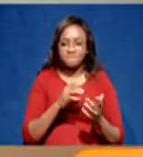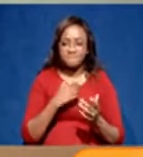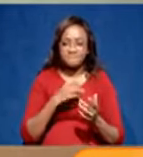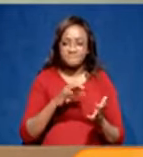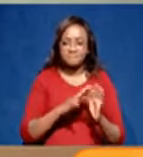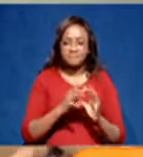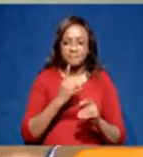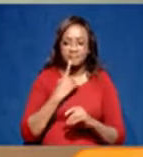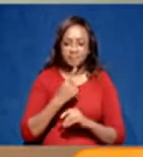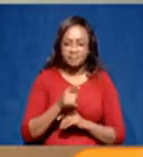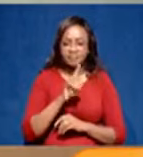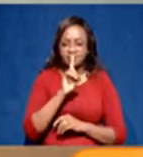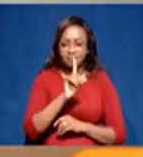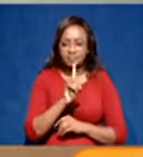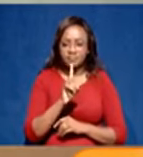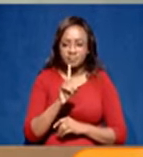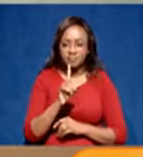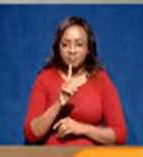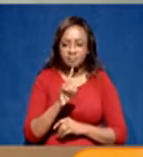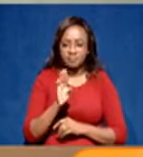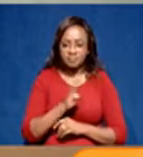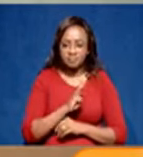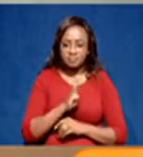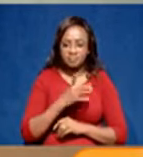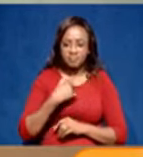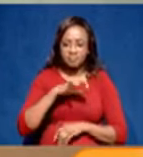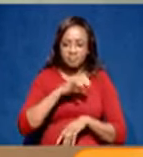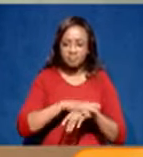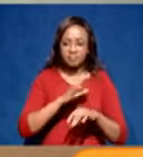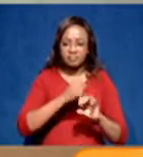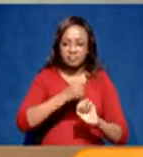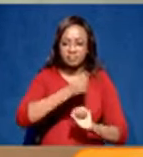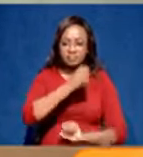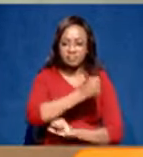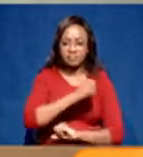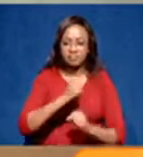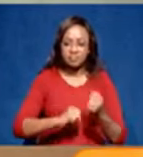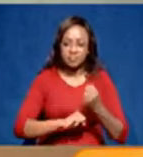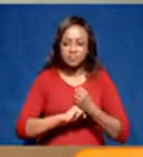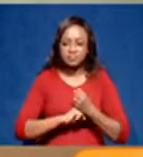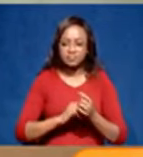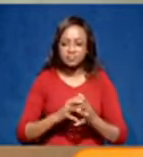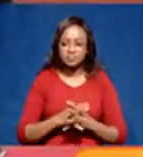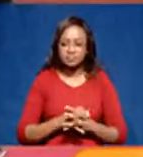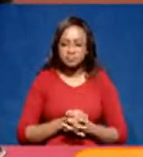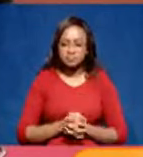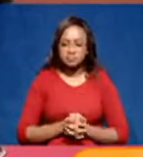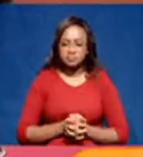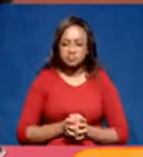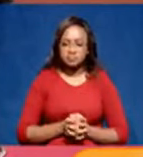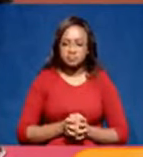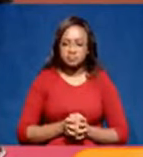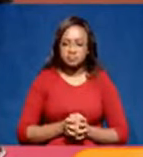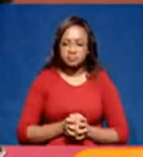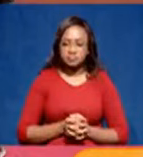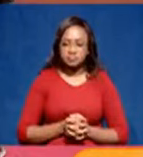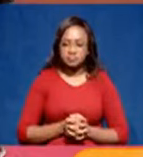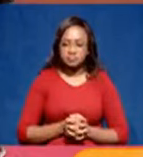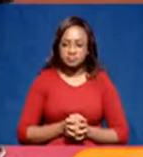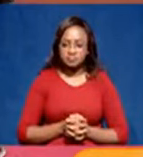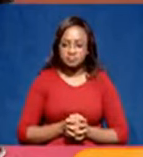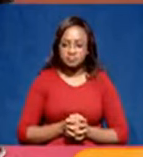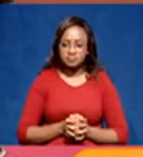101 billion that we get from donor support. Donor support. These are contributions now to the Social